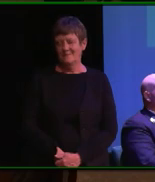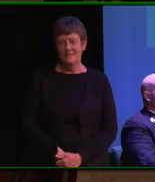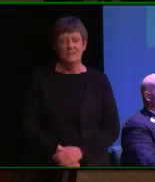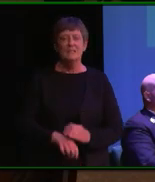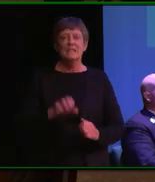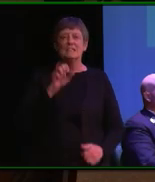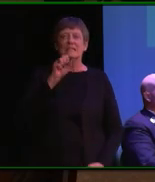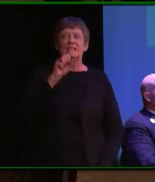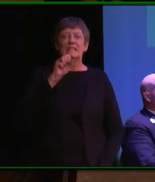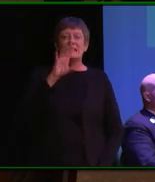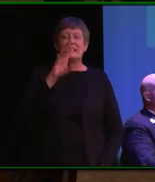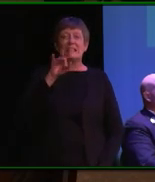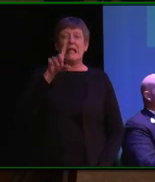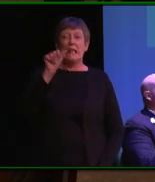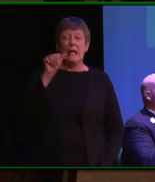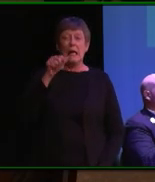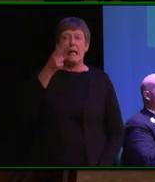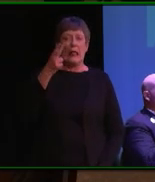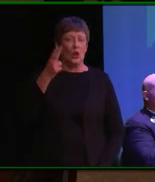Celia Hiller.